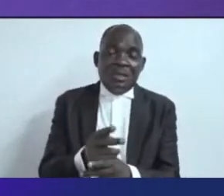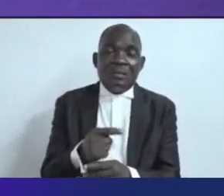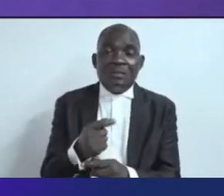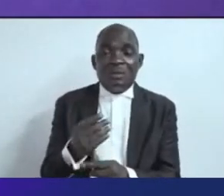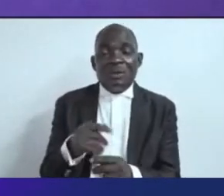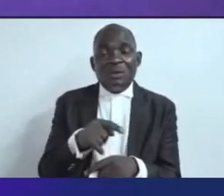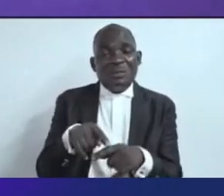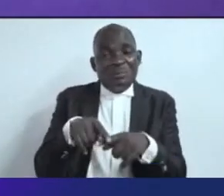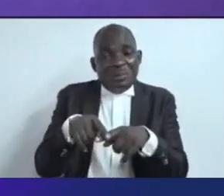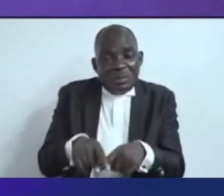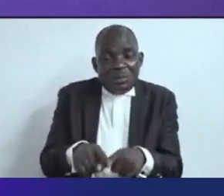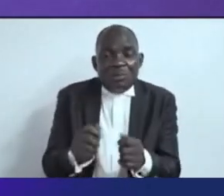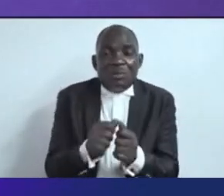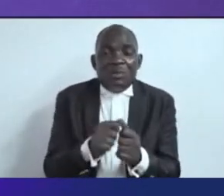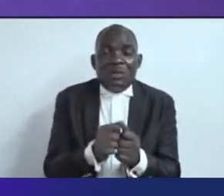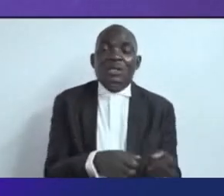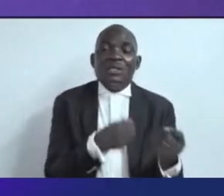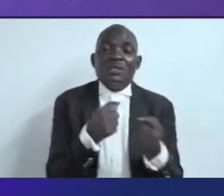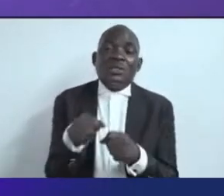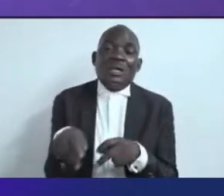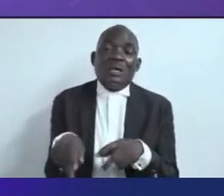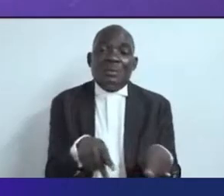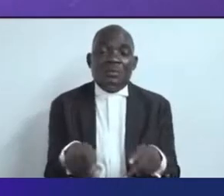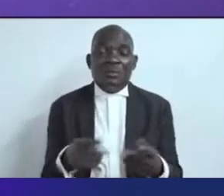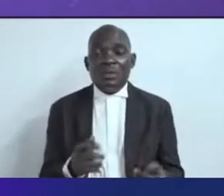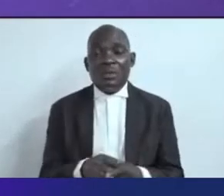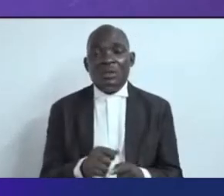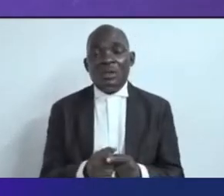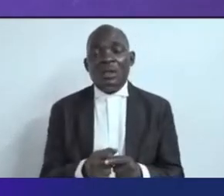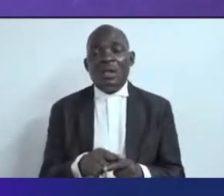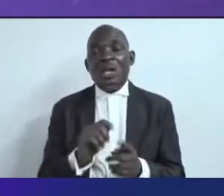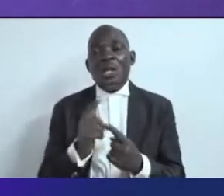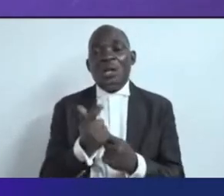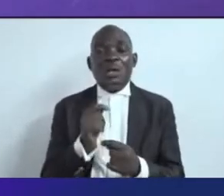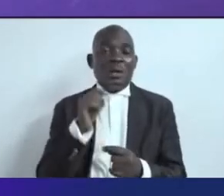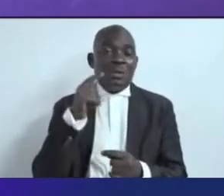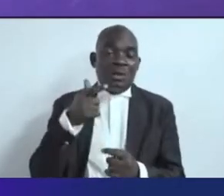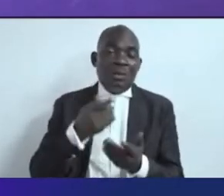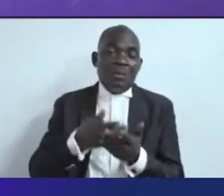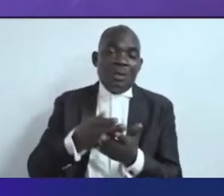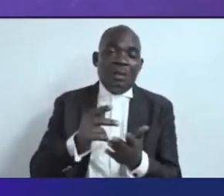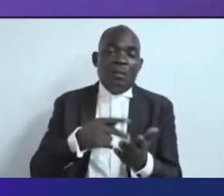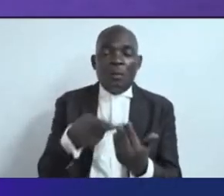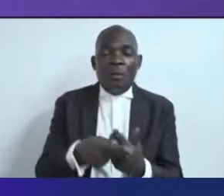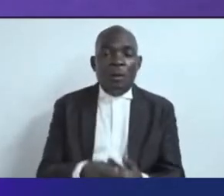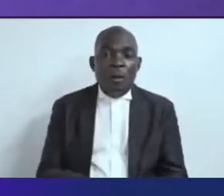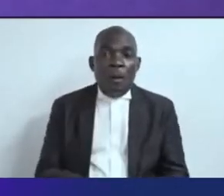largely on account of the strong performance of the domestic gold purchase program.